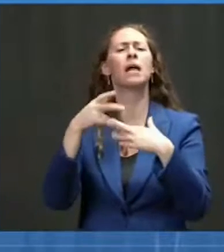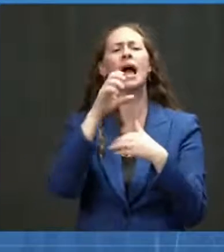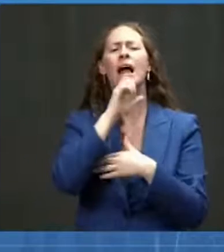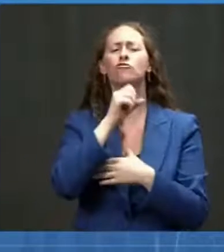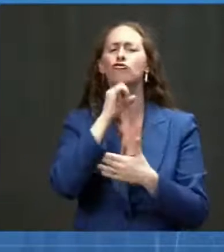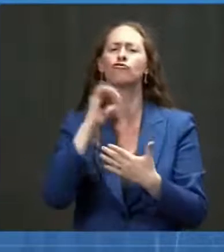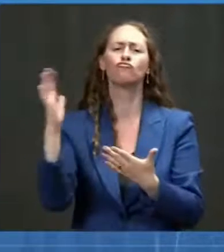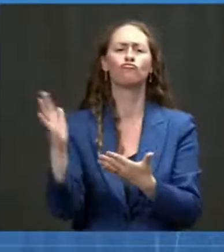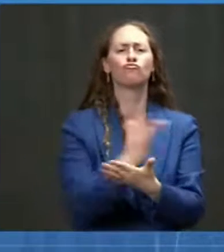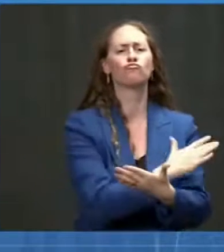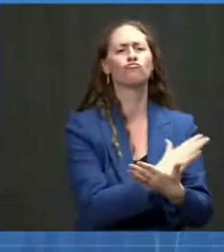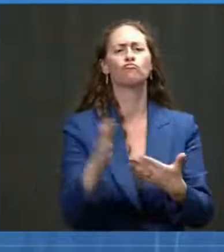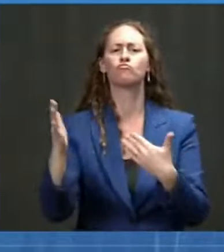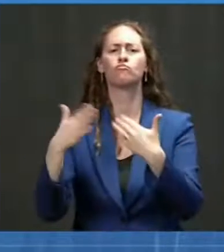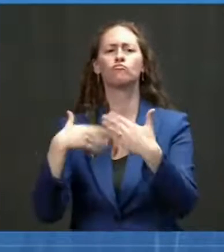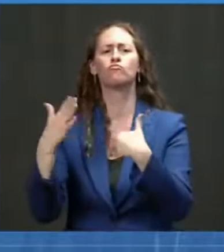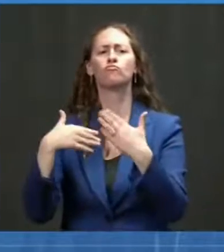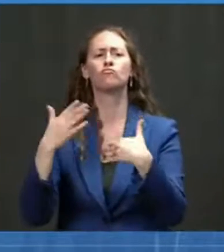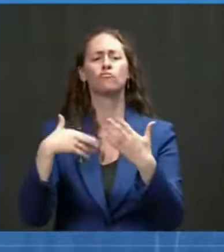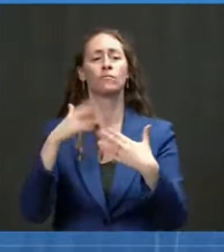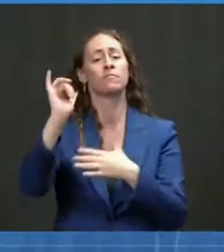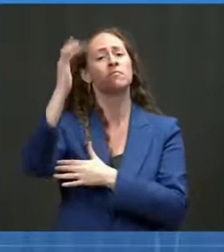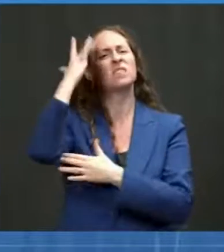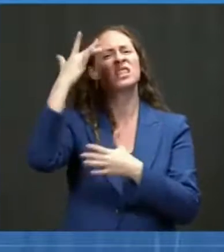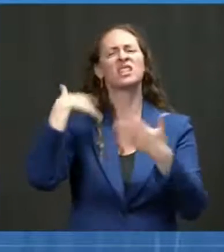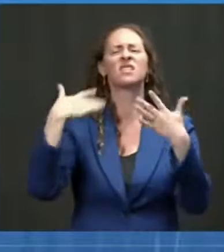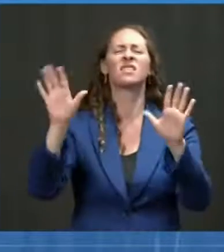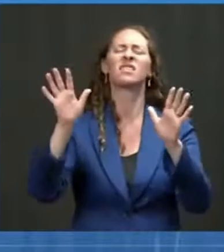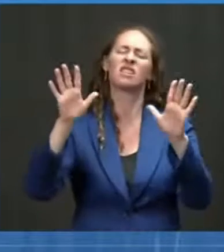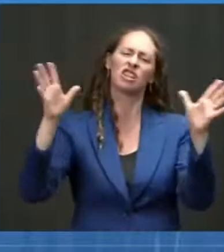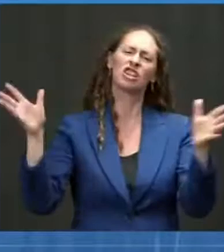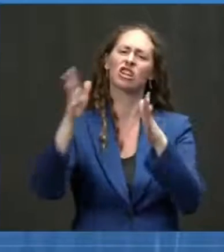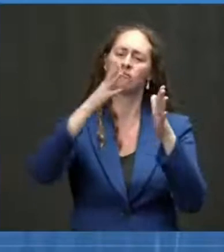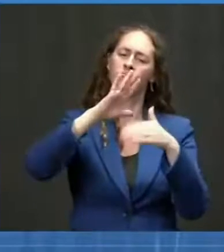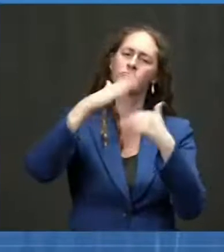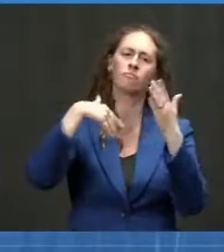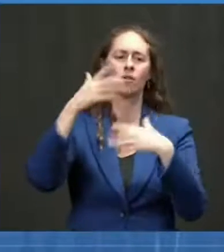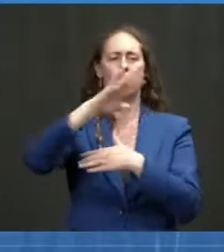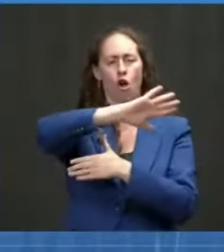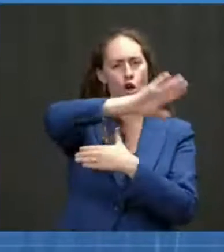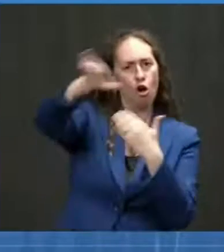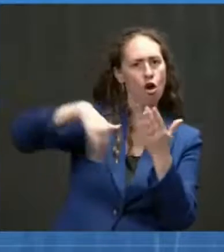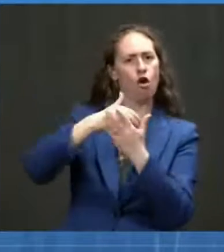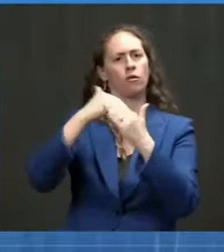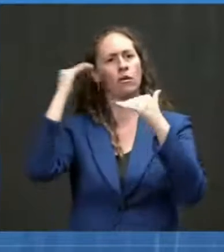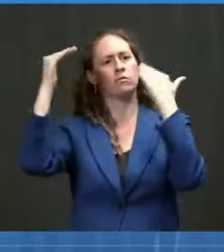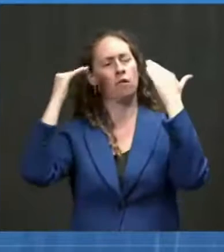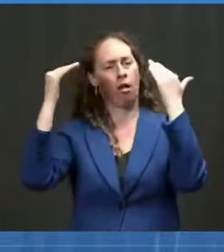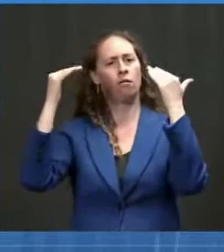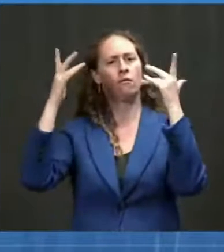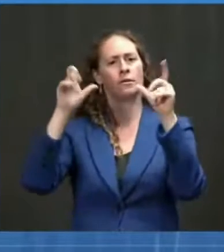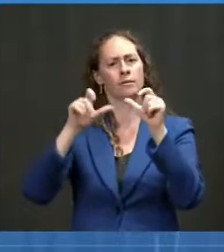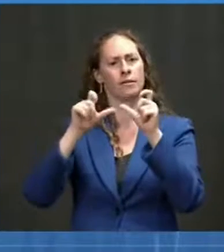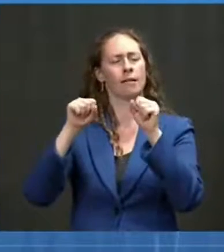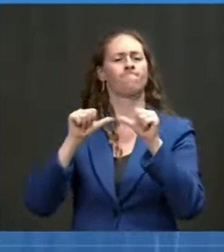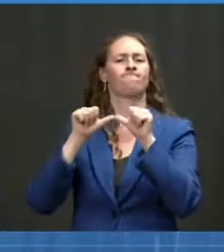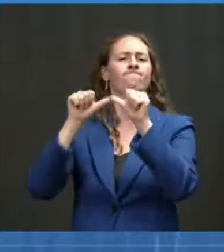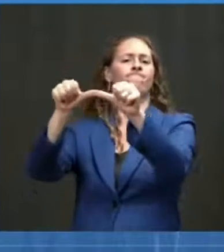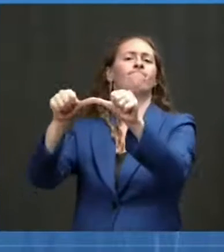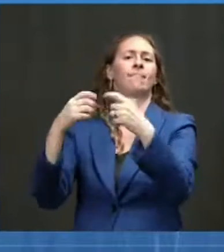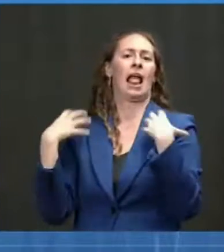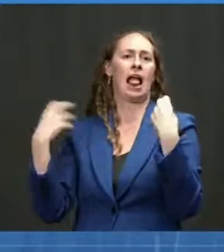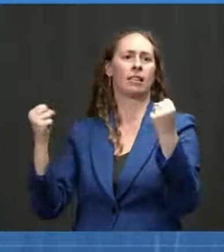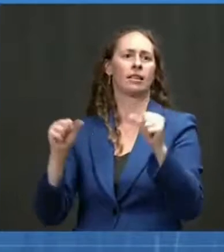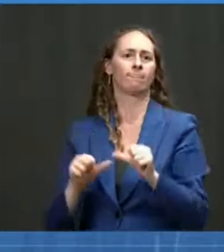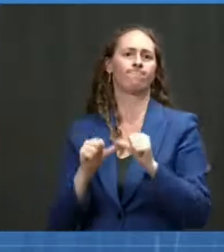recommendation for all adults. We want to protect all adults in our country from the worst effects of COVID-19. But our plan